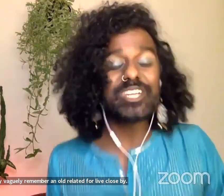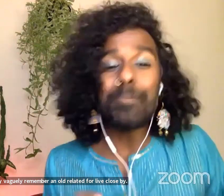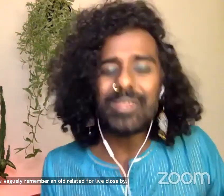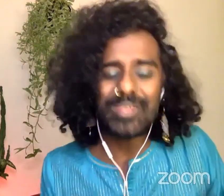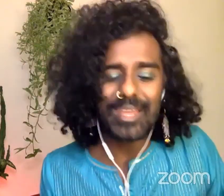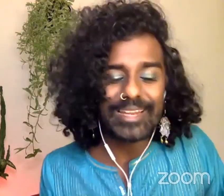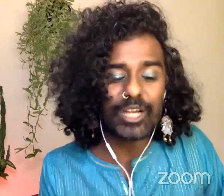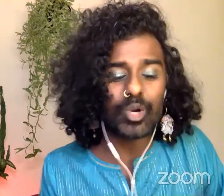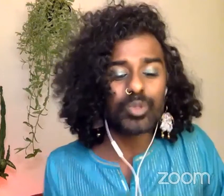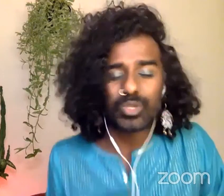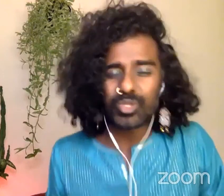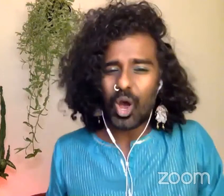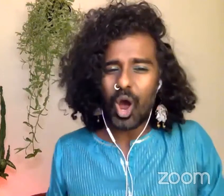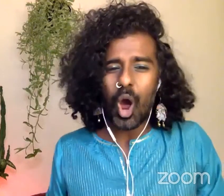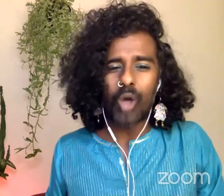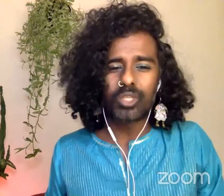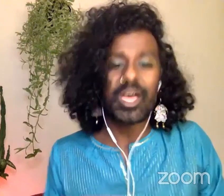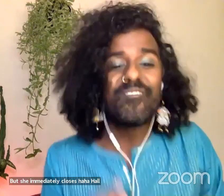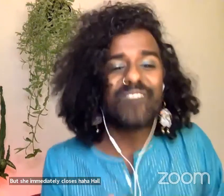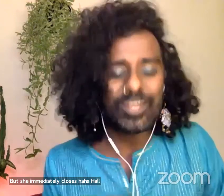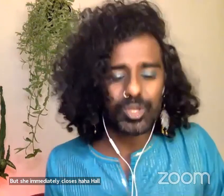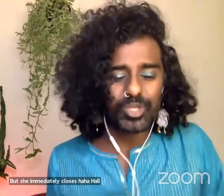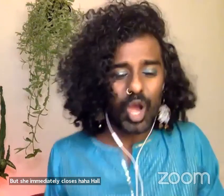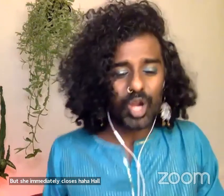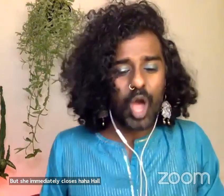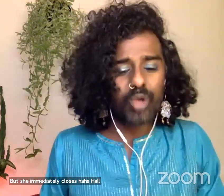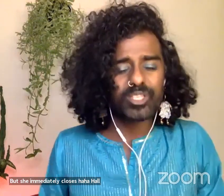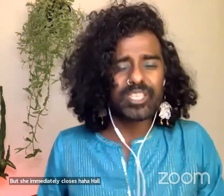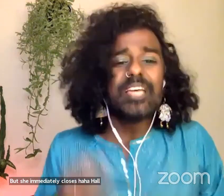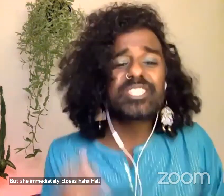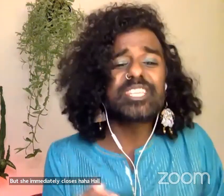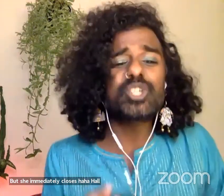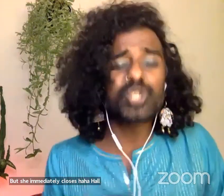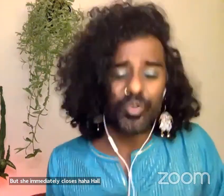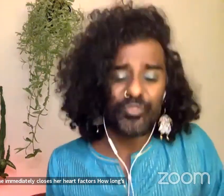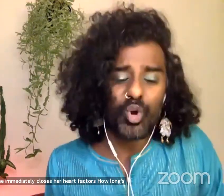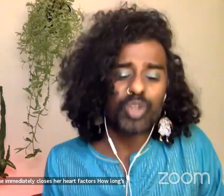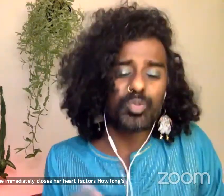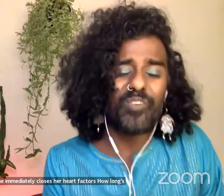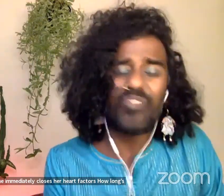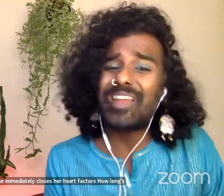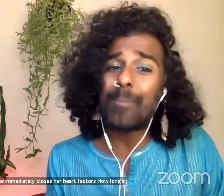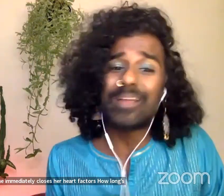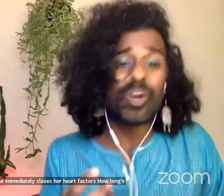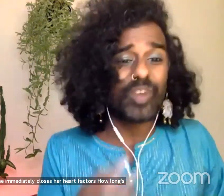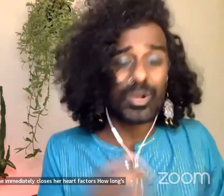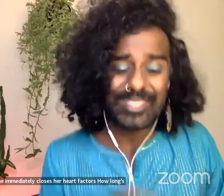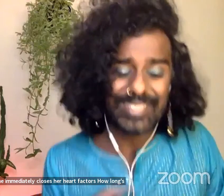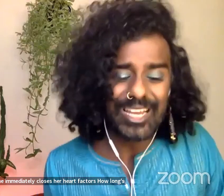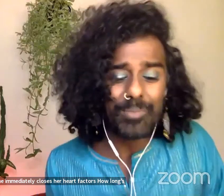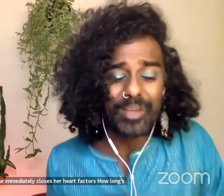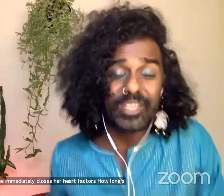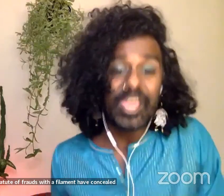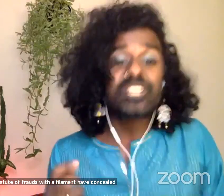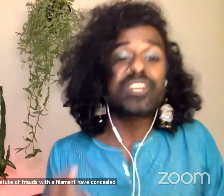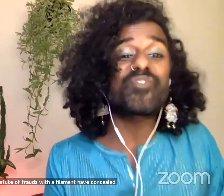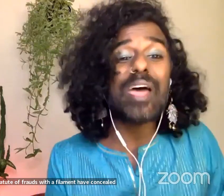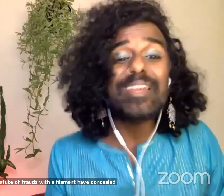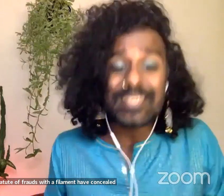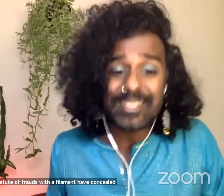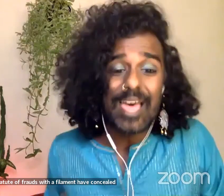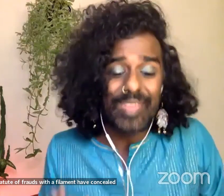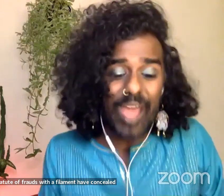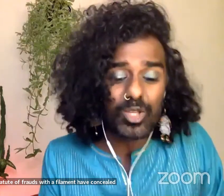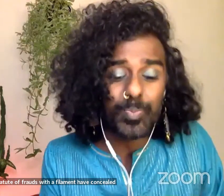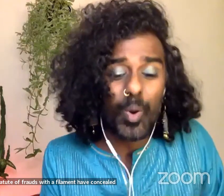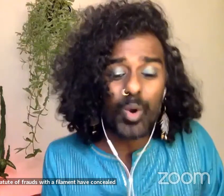But she immediately closes her heart, fetters her lungs, stitches her throat with a filament of concealment. She